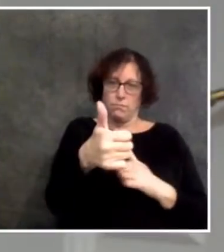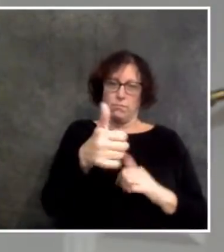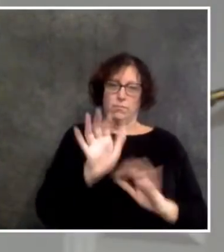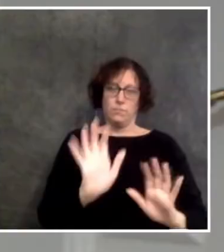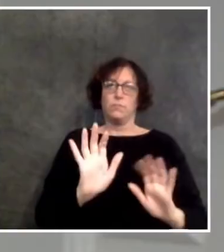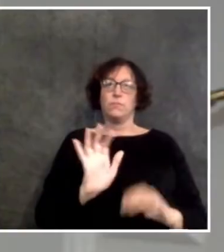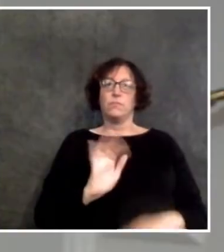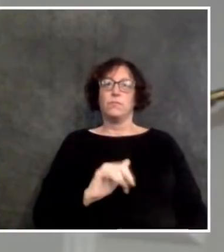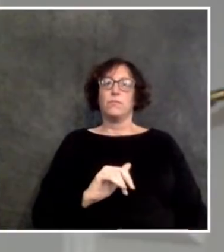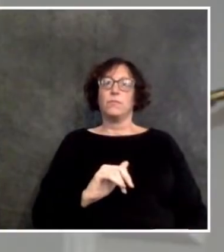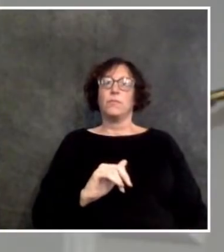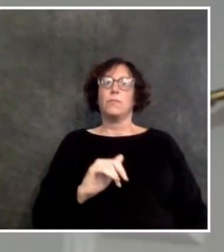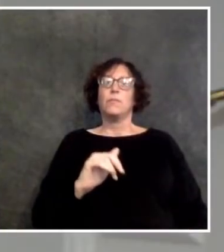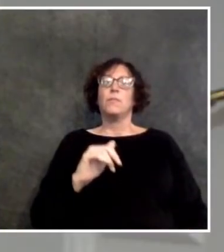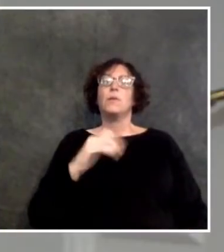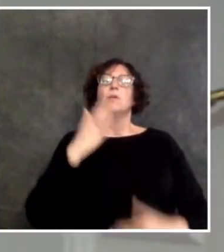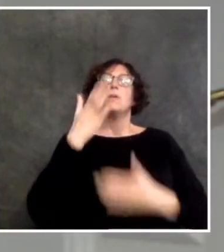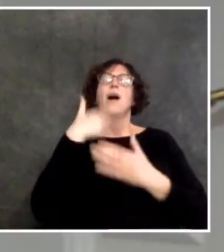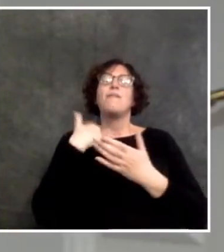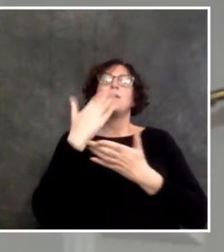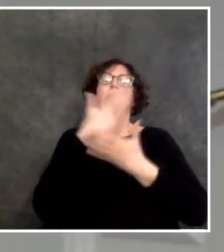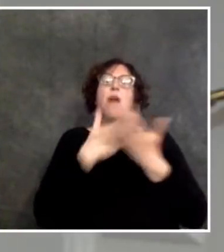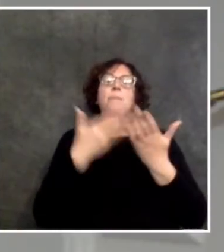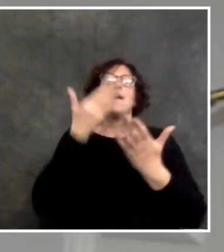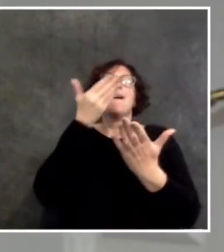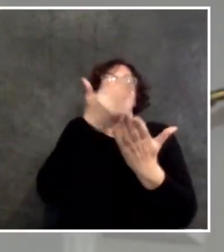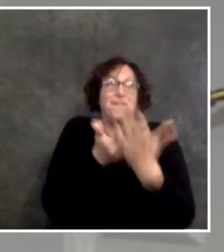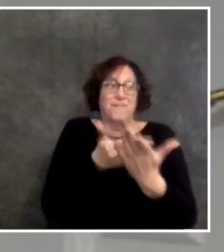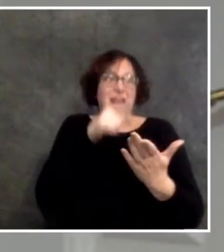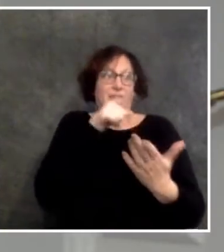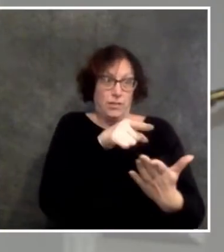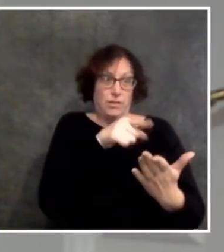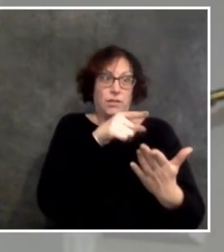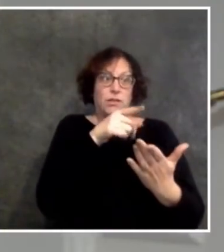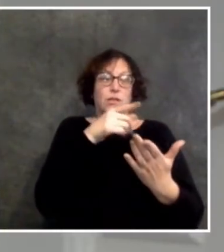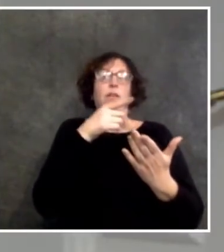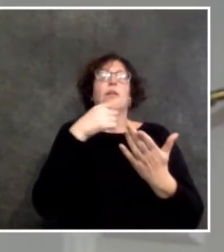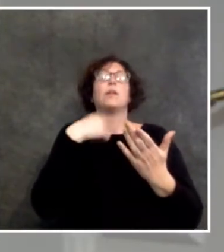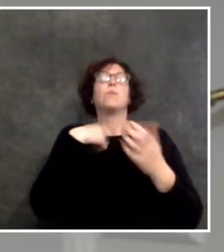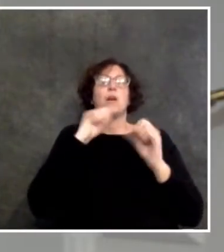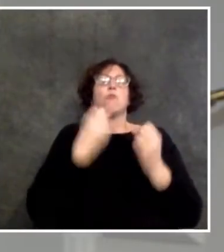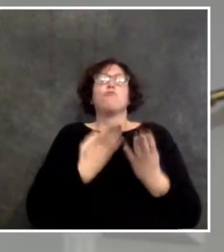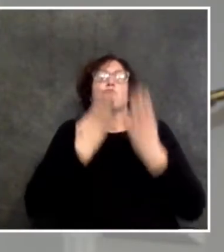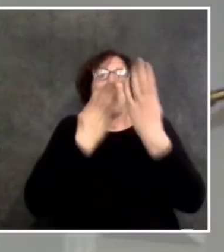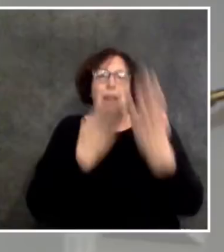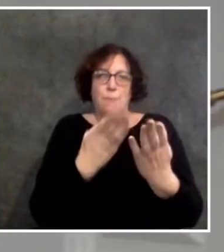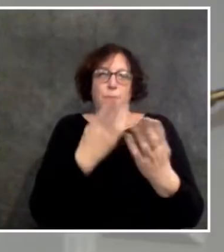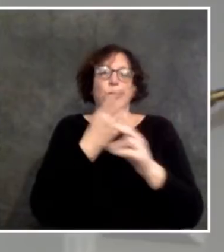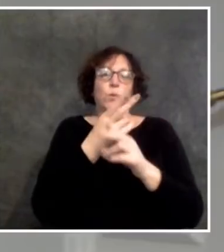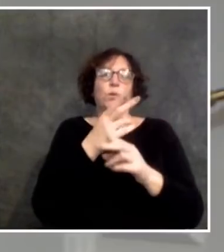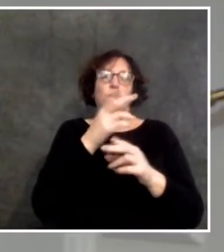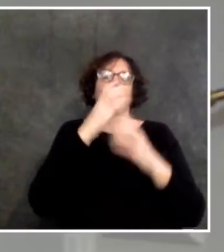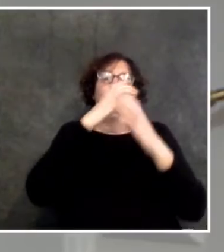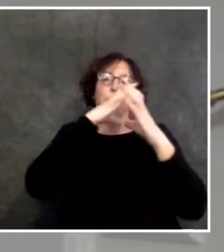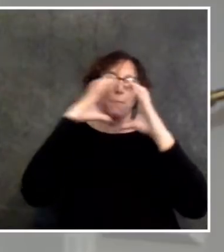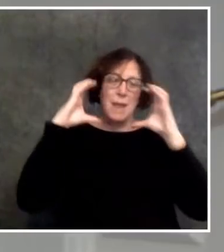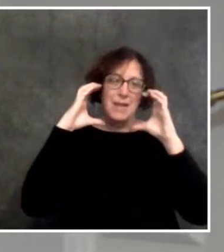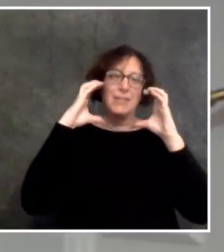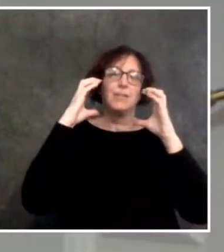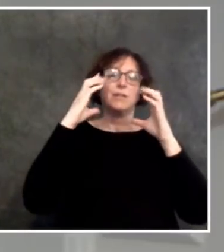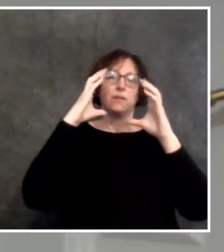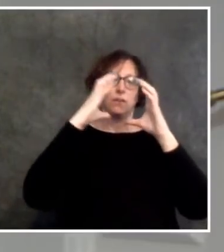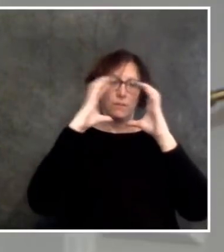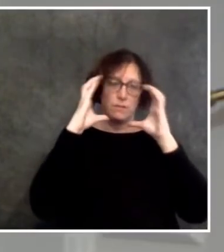with widespread community transmission and the new evidence that people can transmit when they are in